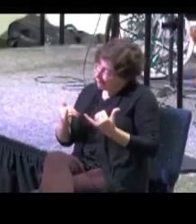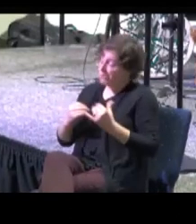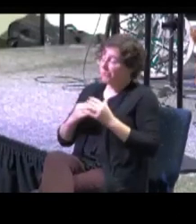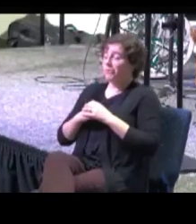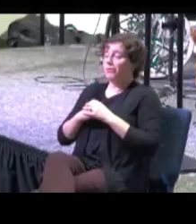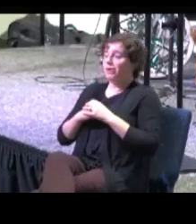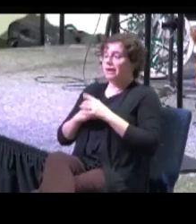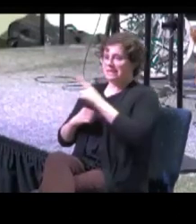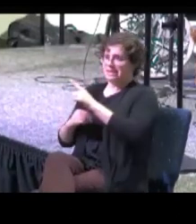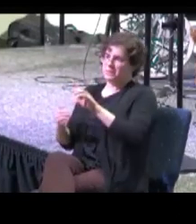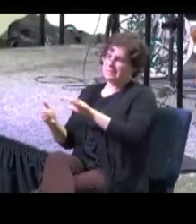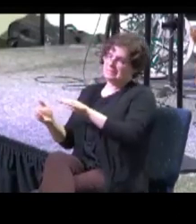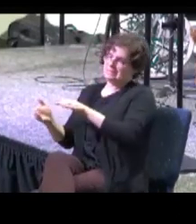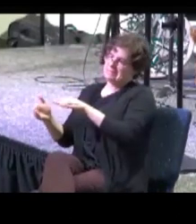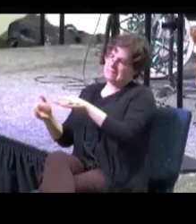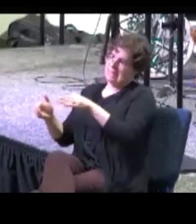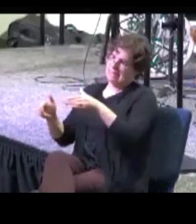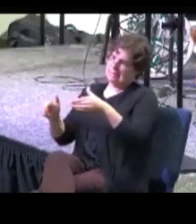he was dying.